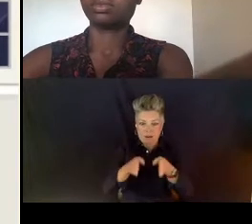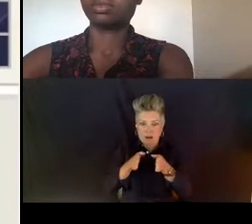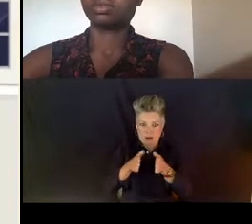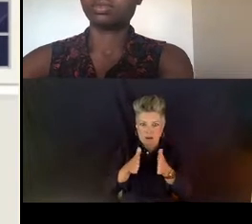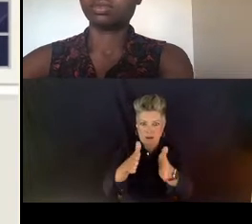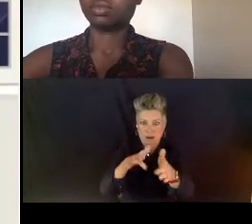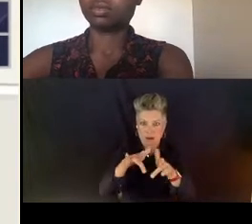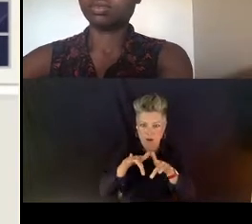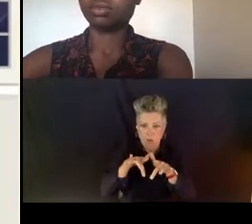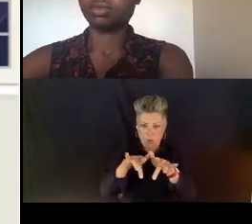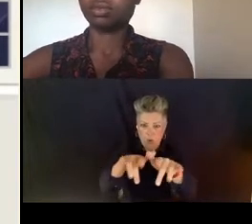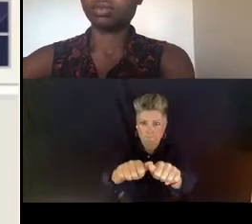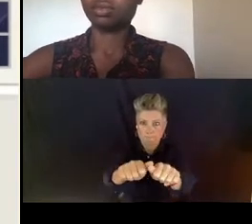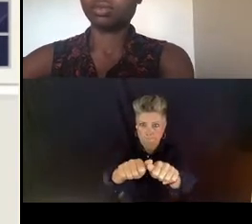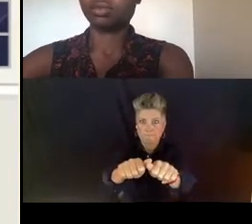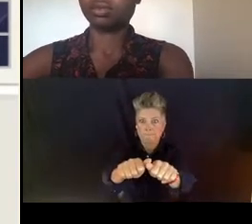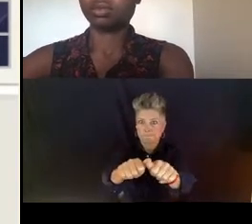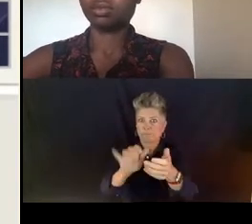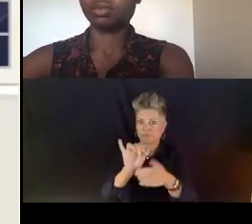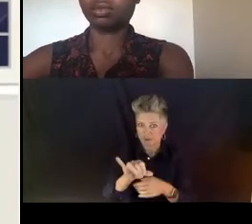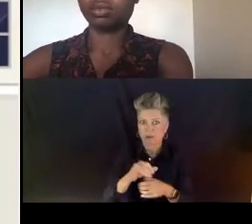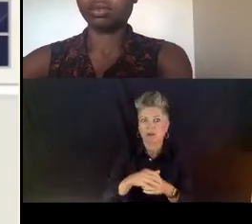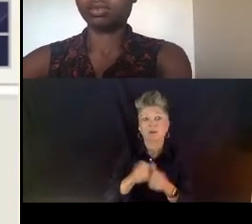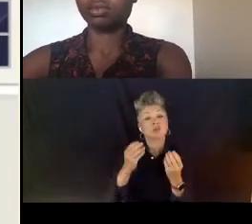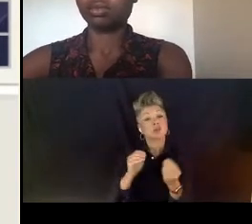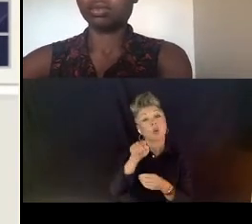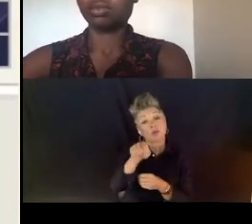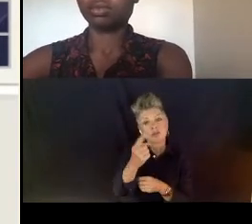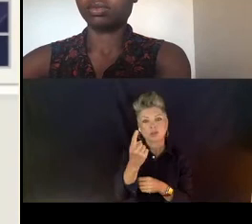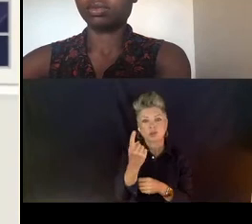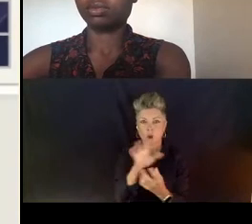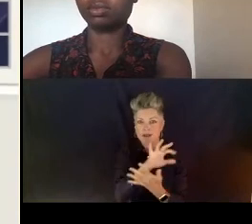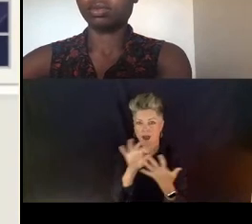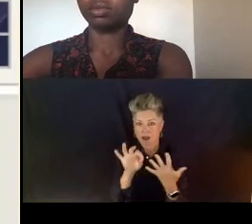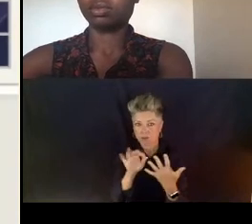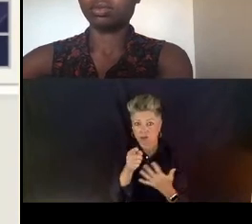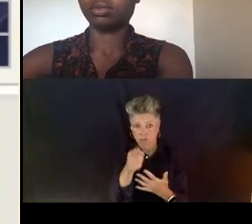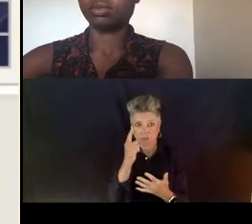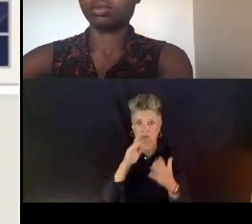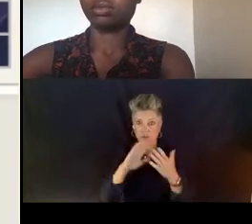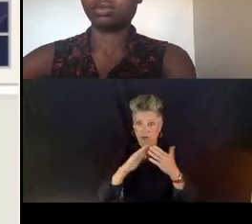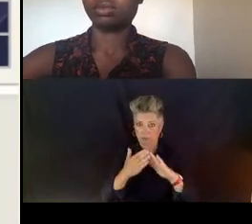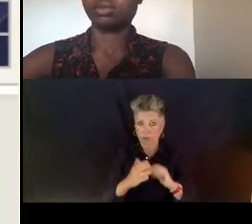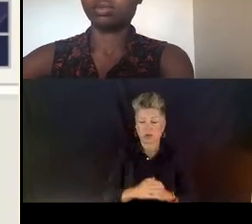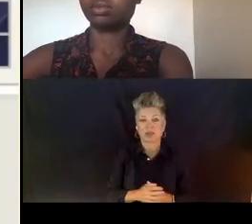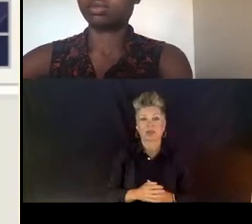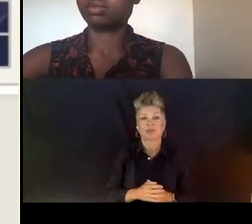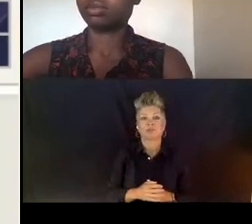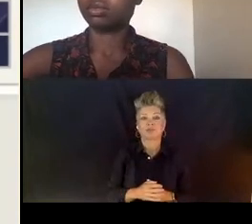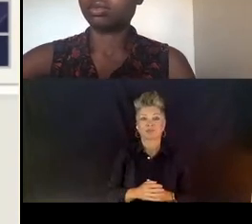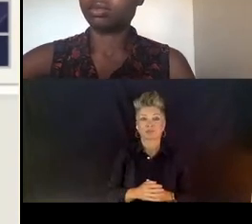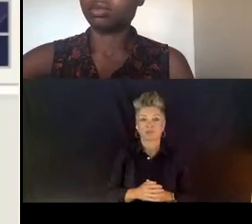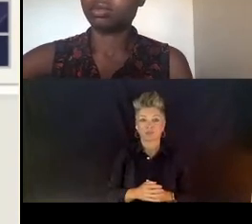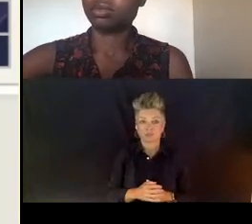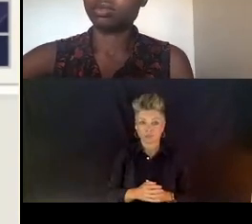then traffic on both sides. So this was one option that they gave our community, and then they gave us it. So, and